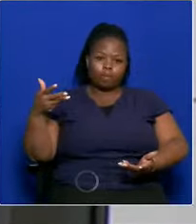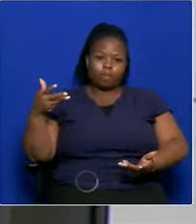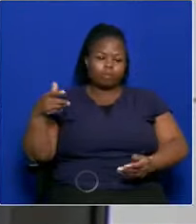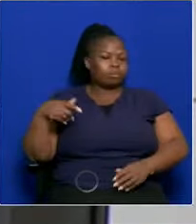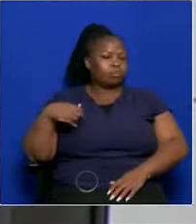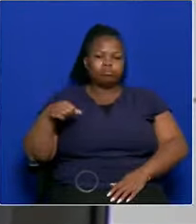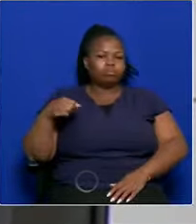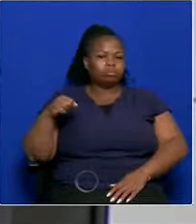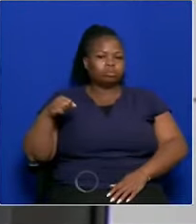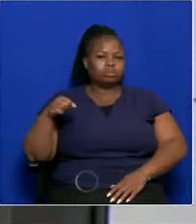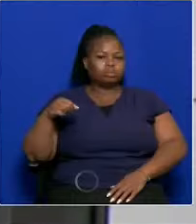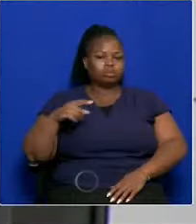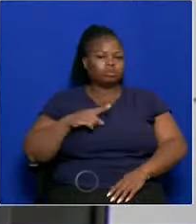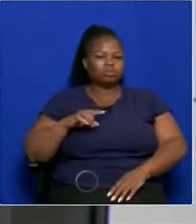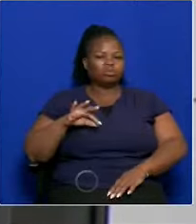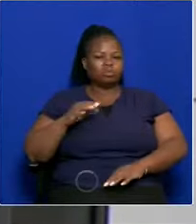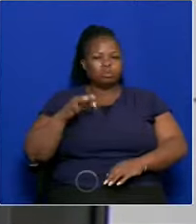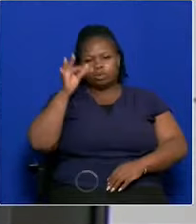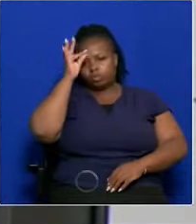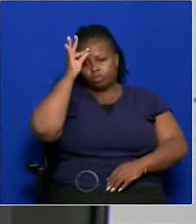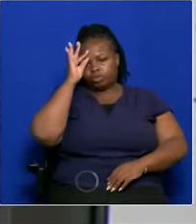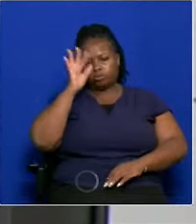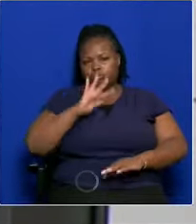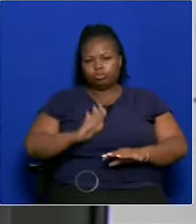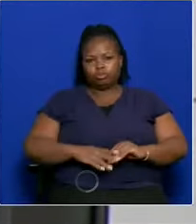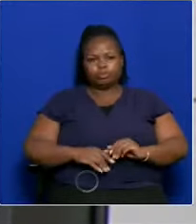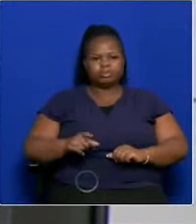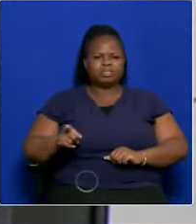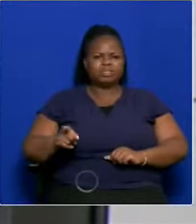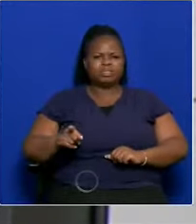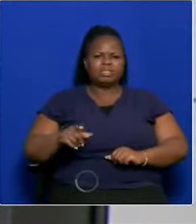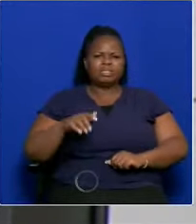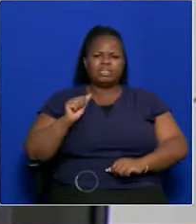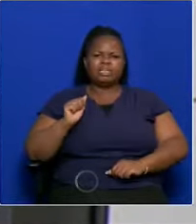longer a police officer. He was doing this acid proofing